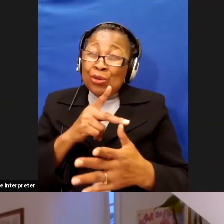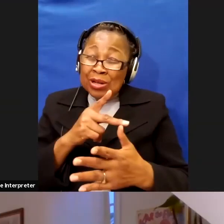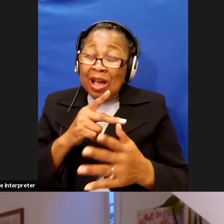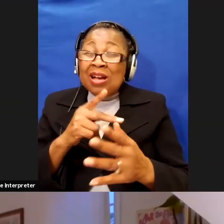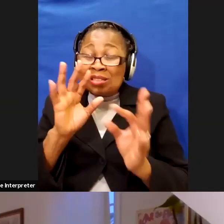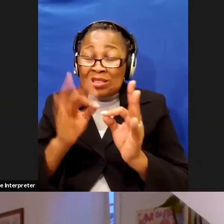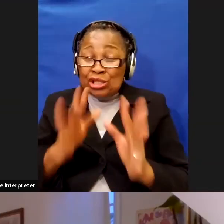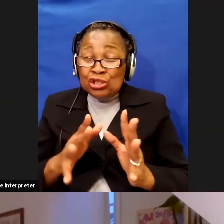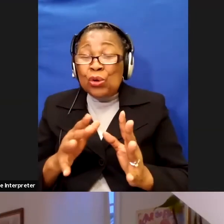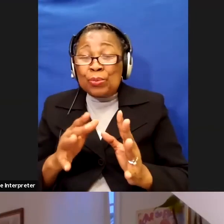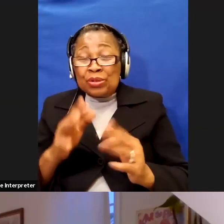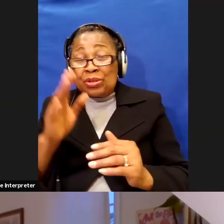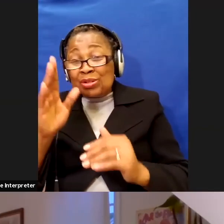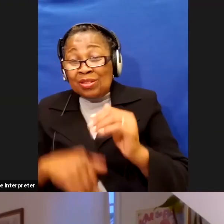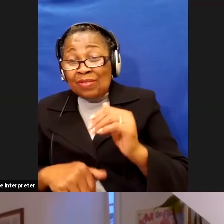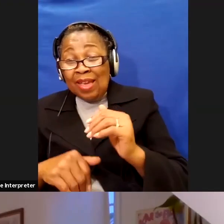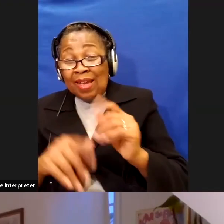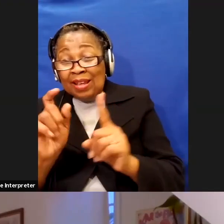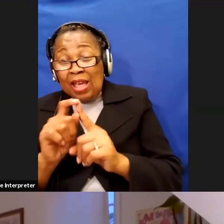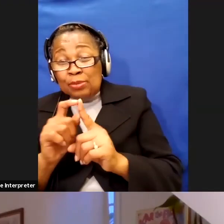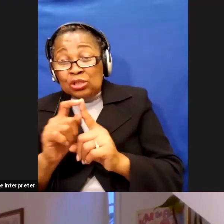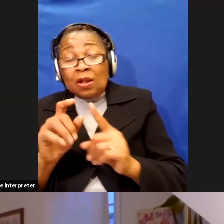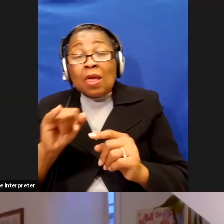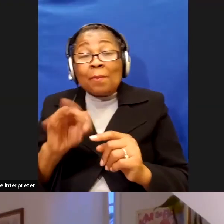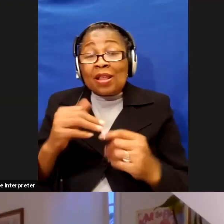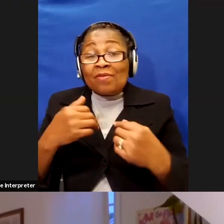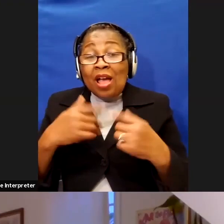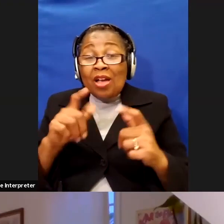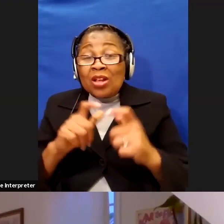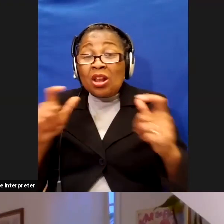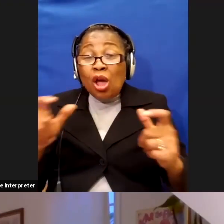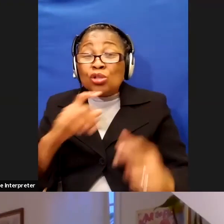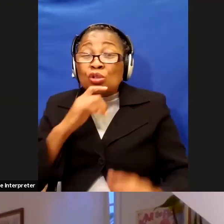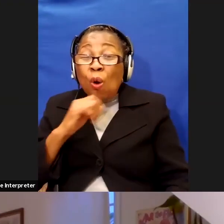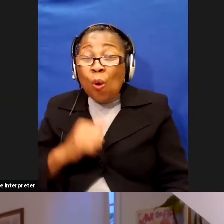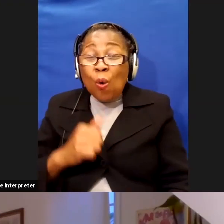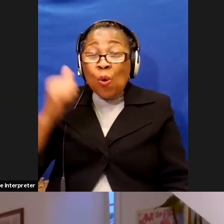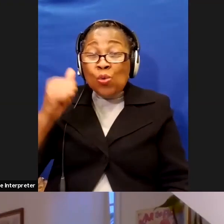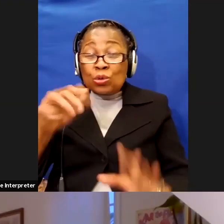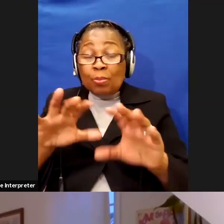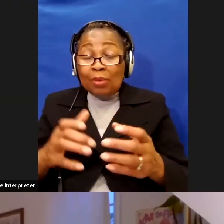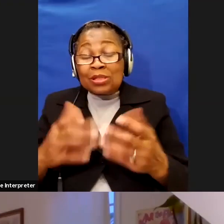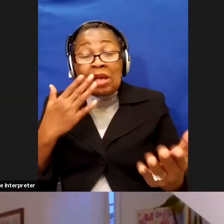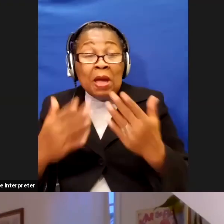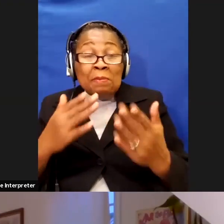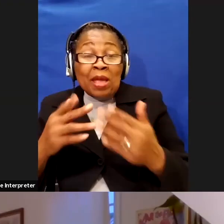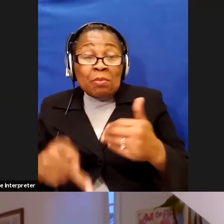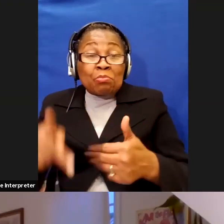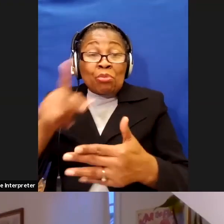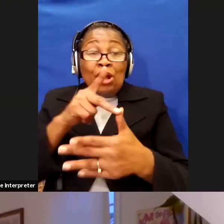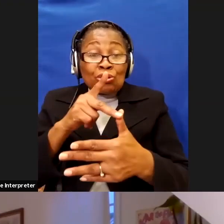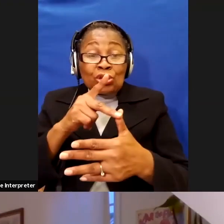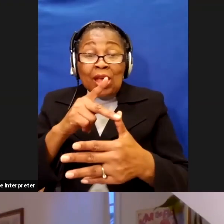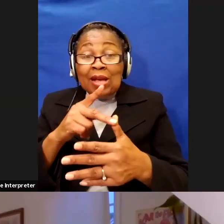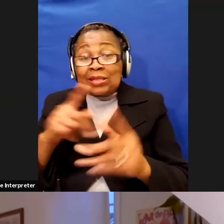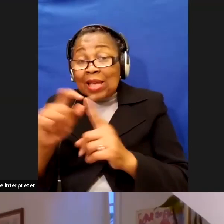over captioning. But if I've got a really large older or aging population, I may prioritize captioning over sign language